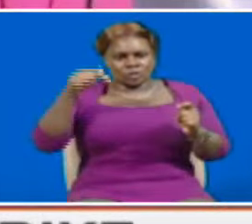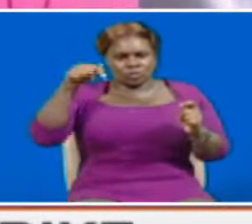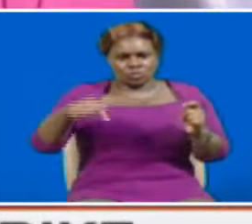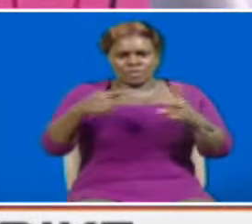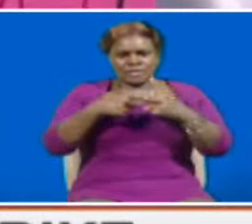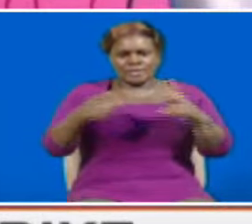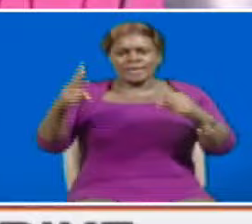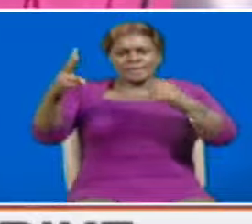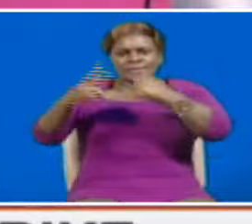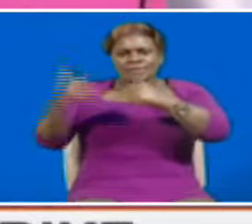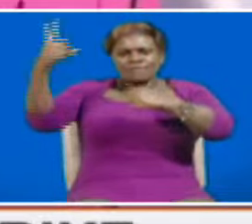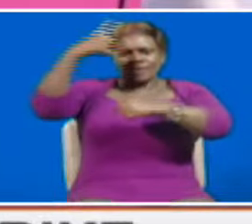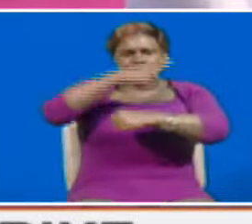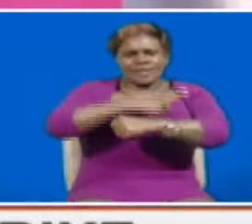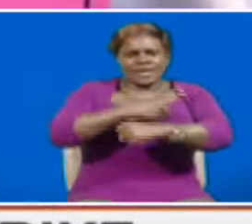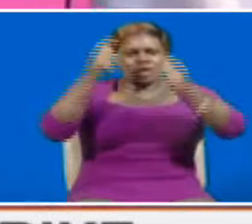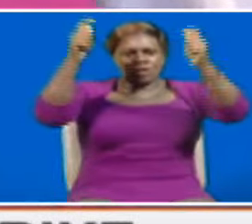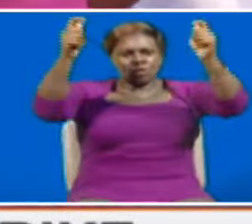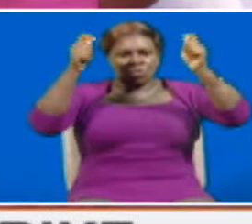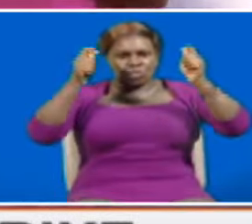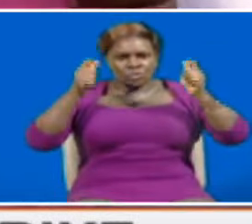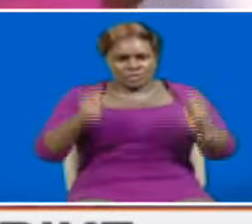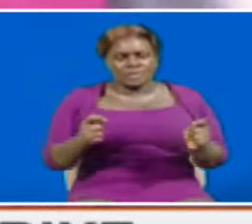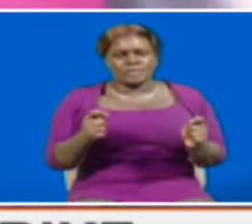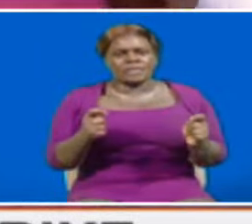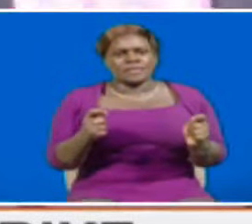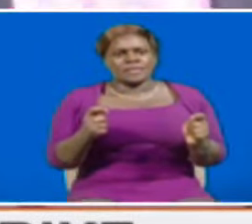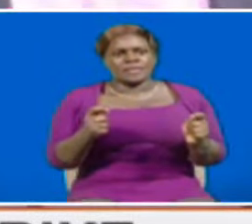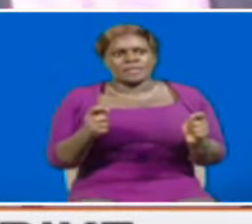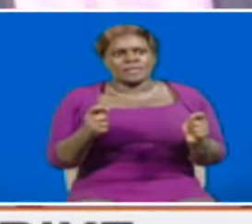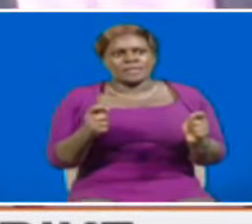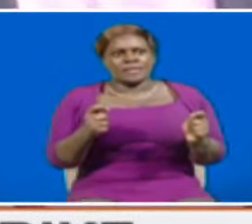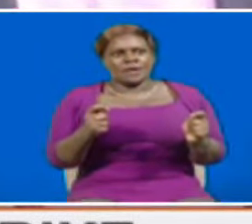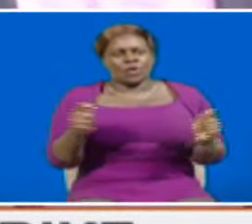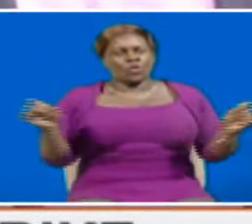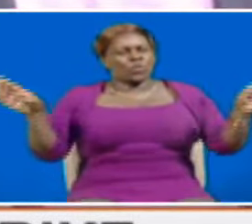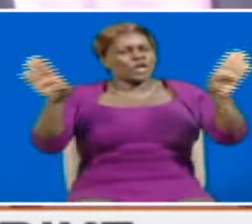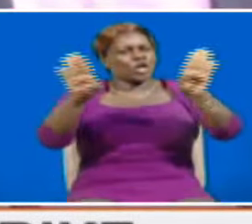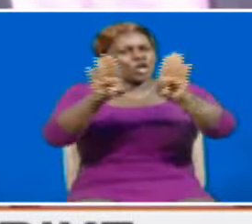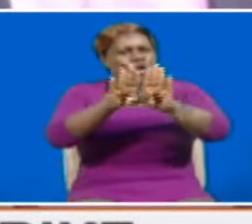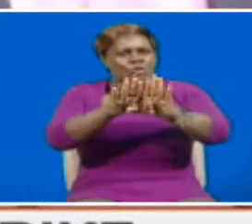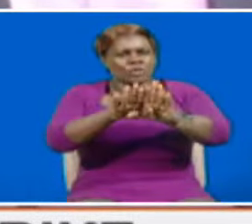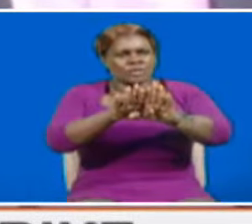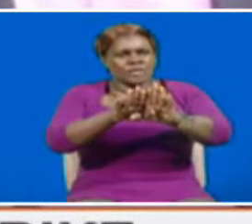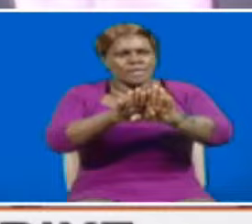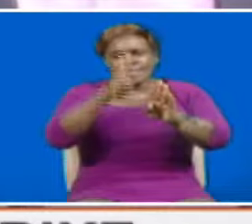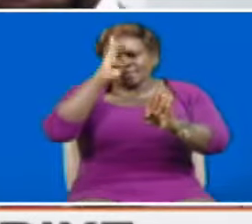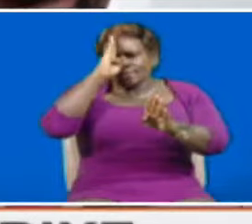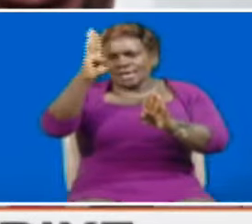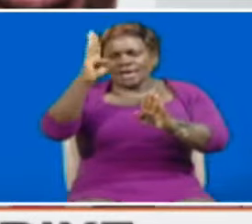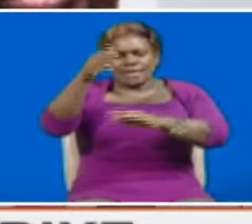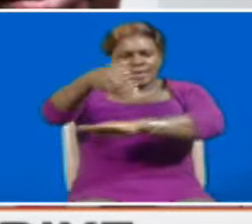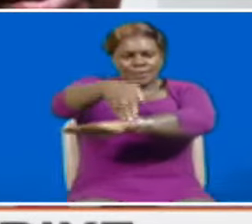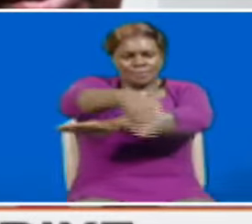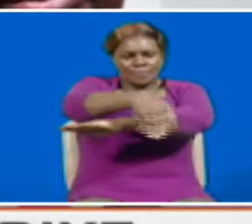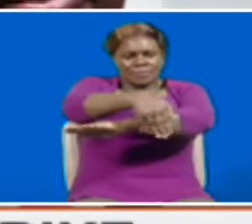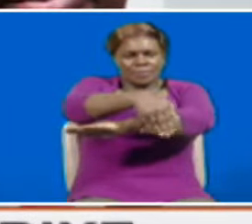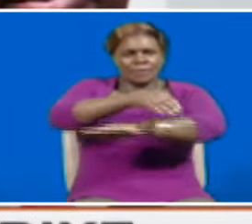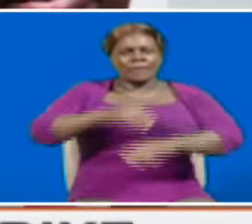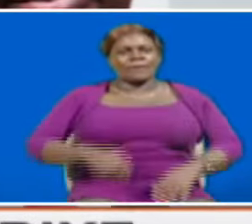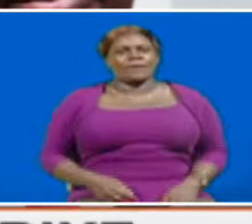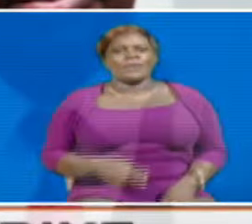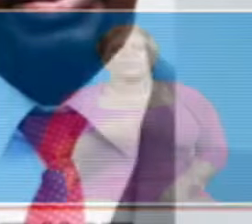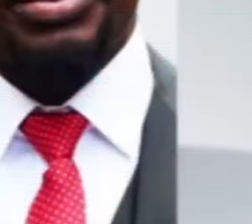a seven-day strike notice that will culminate in a shutdown from Sunday midnight. The doctors'